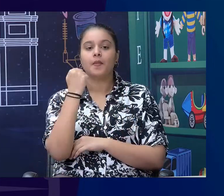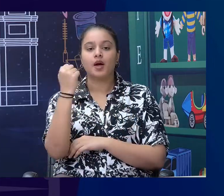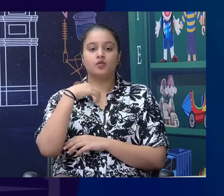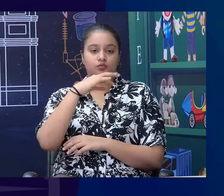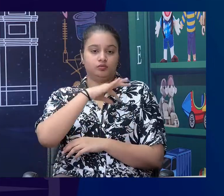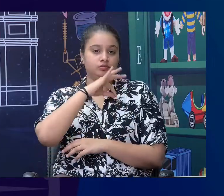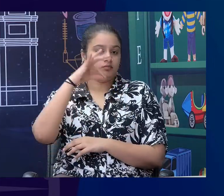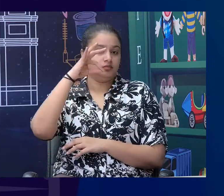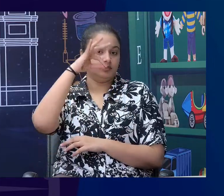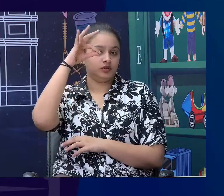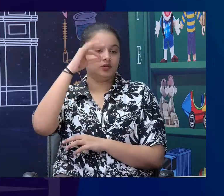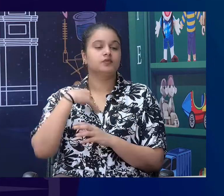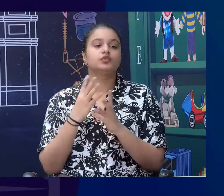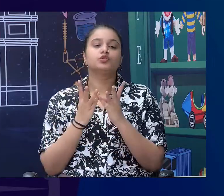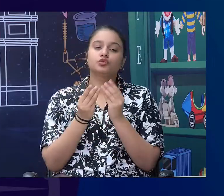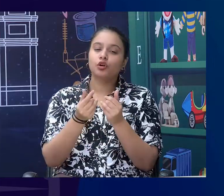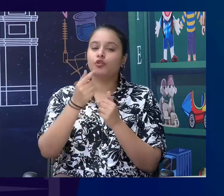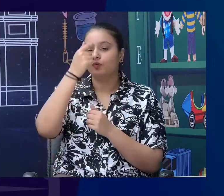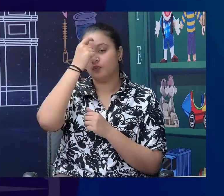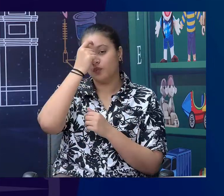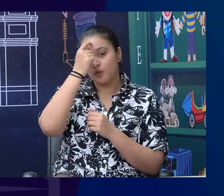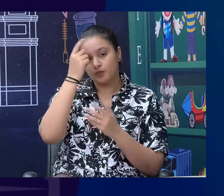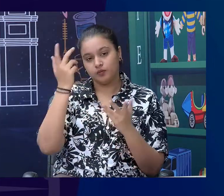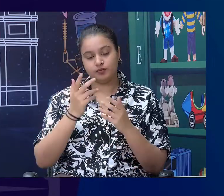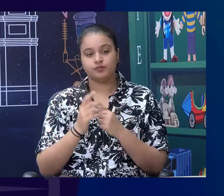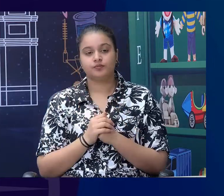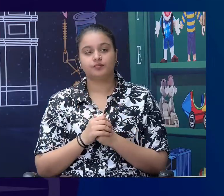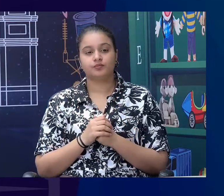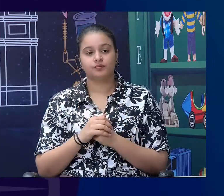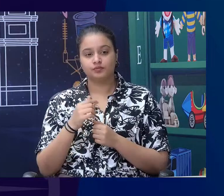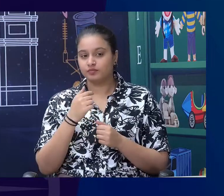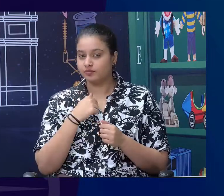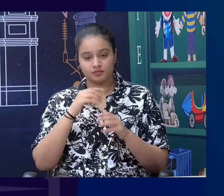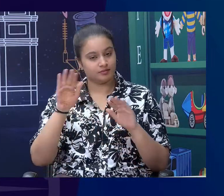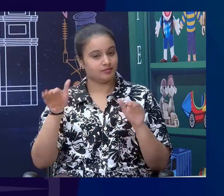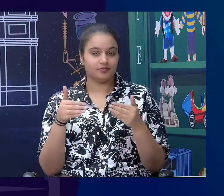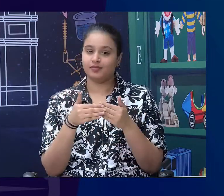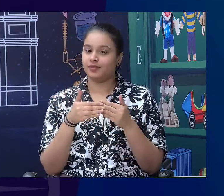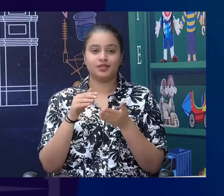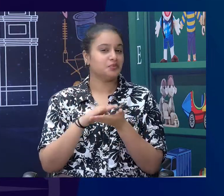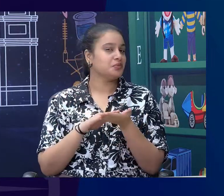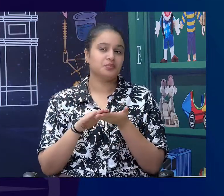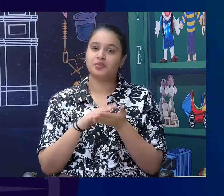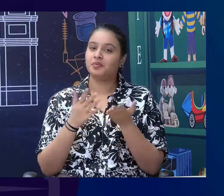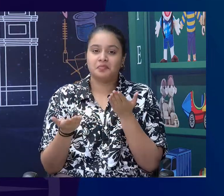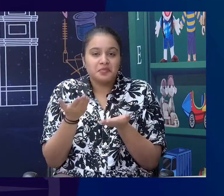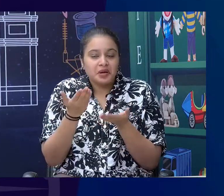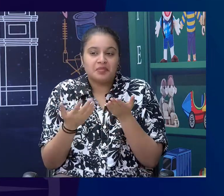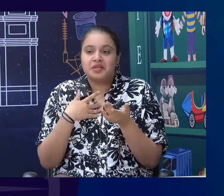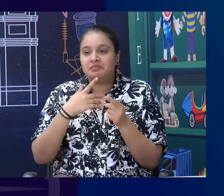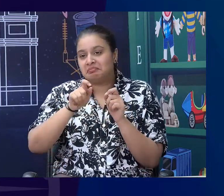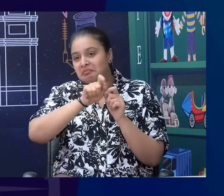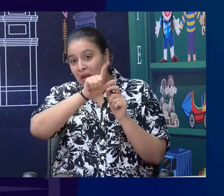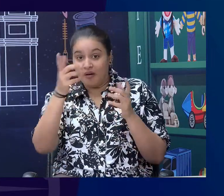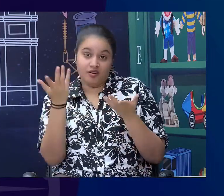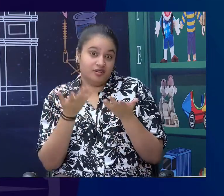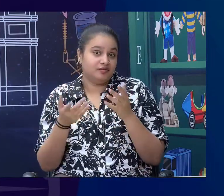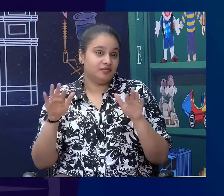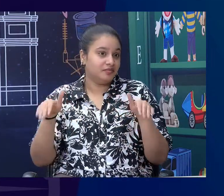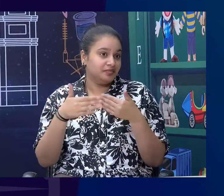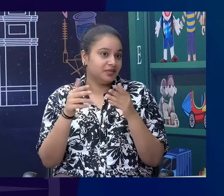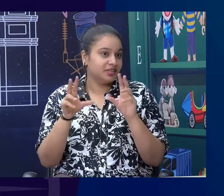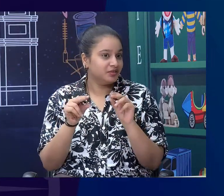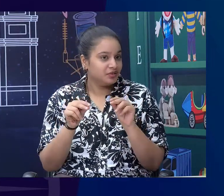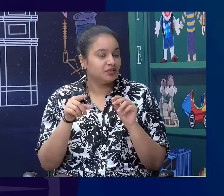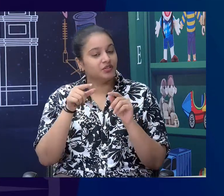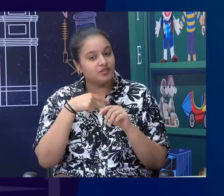who helps solve problems. Okay. I have never met a jinn. Nobody has met a jinn, I believe. I'm not sure. He's